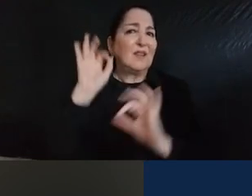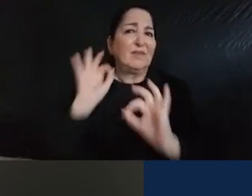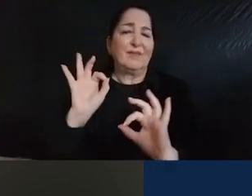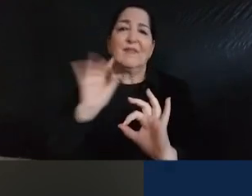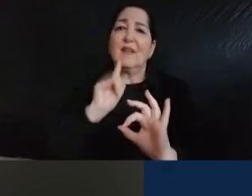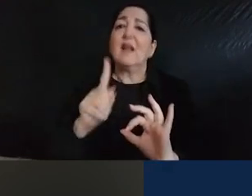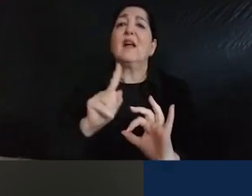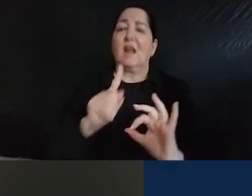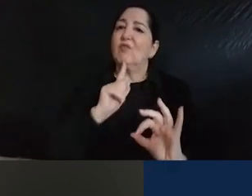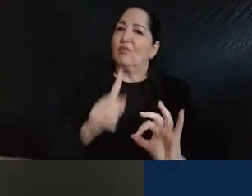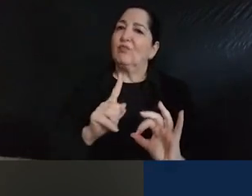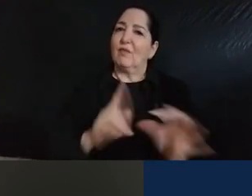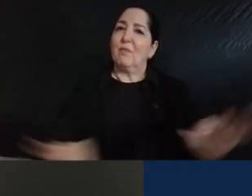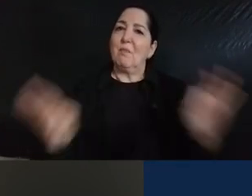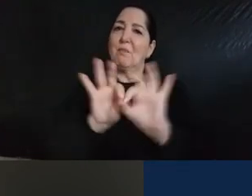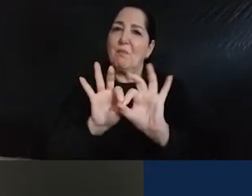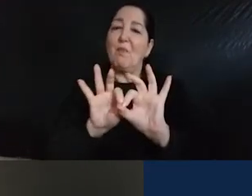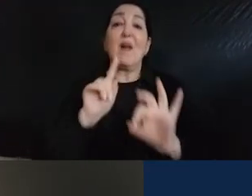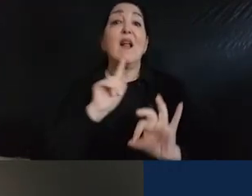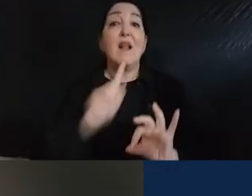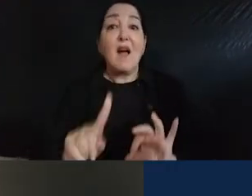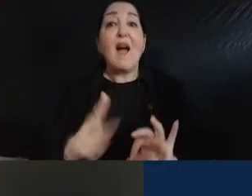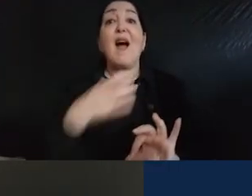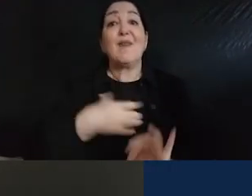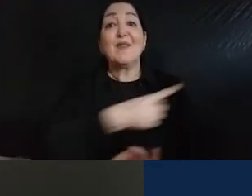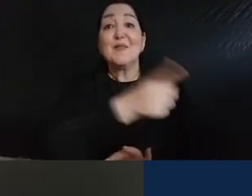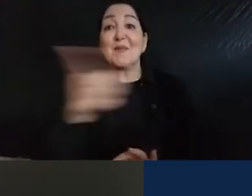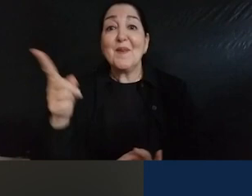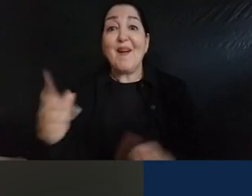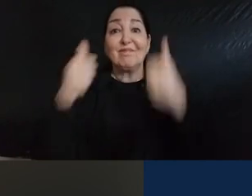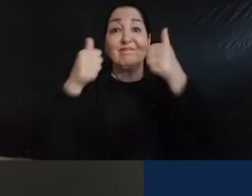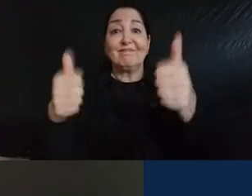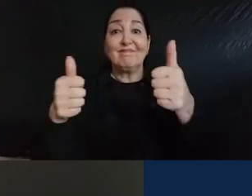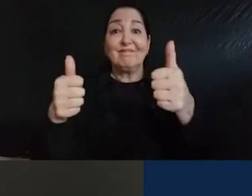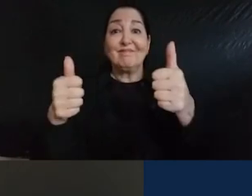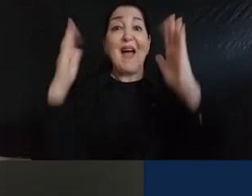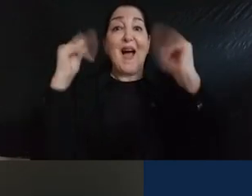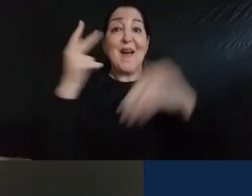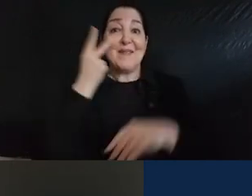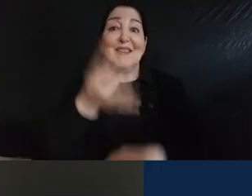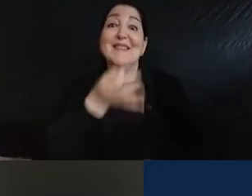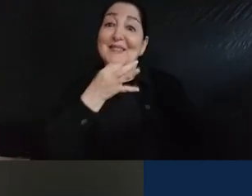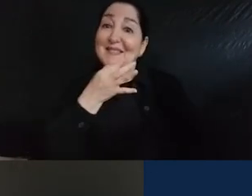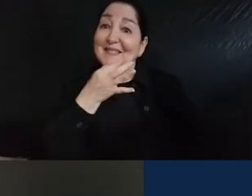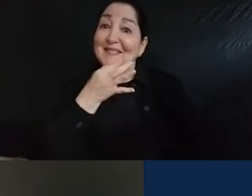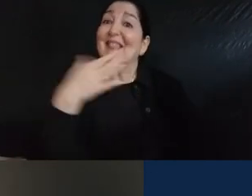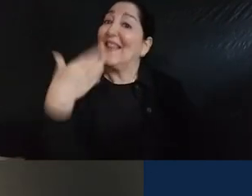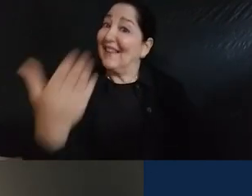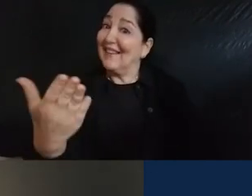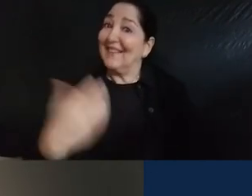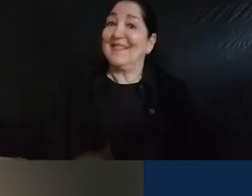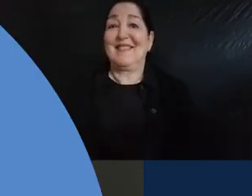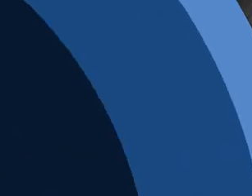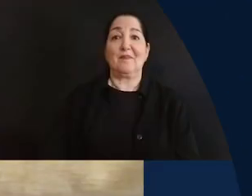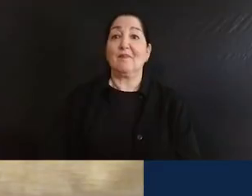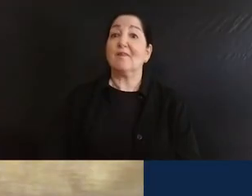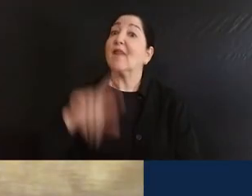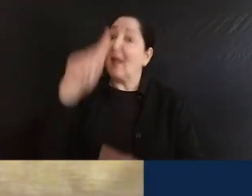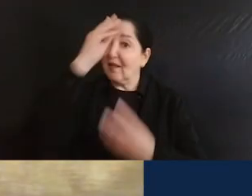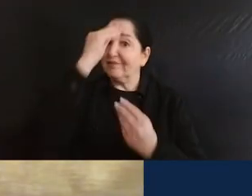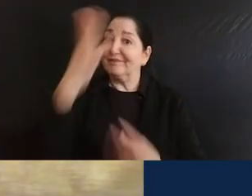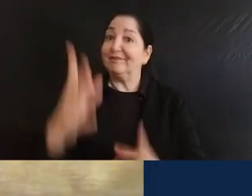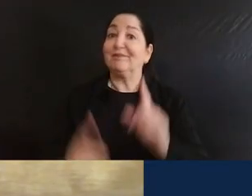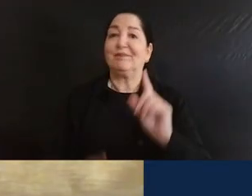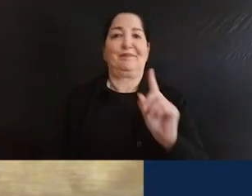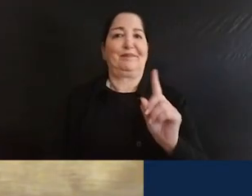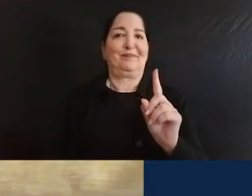appropriate protection. Wish everyone all the best and hope to see you soon. Thank you. And by the